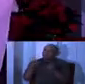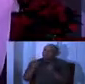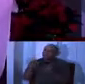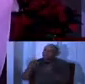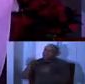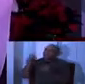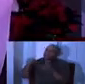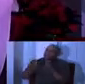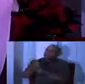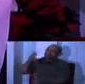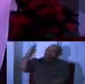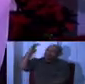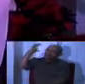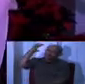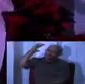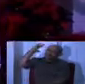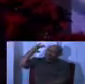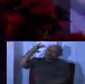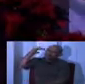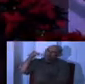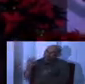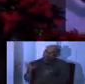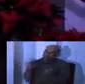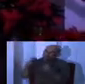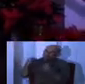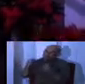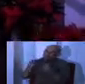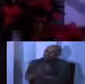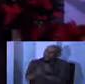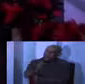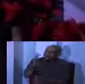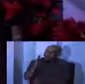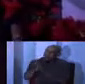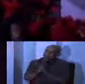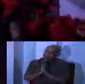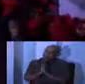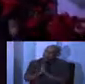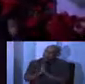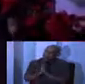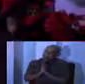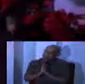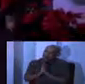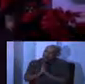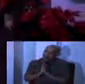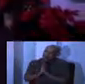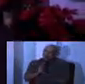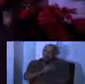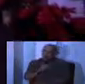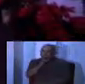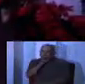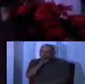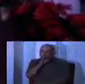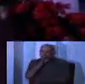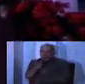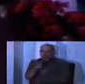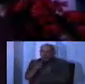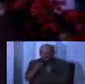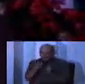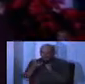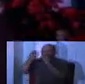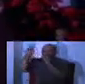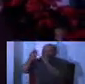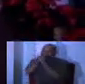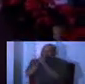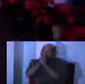ago. Now, almighty and loving God, I pray that you would take the words that have come from my mouth and not allow them to return to you without blessing